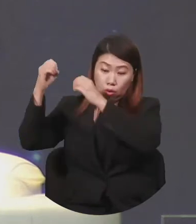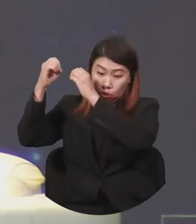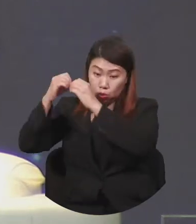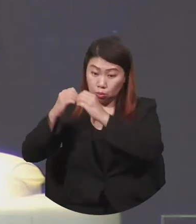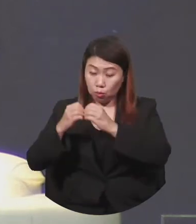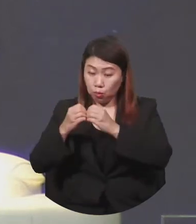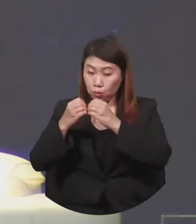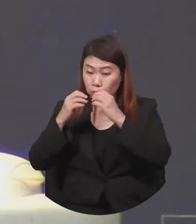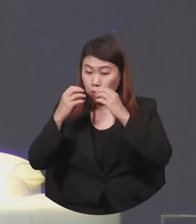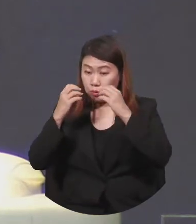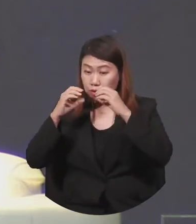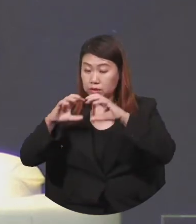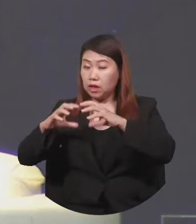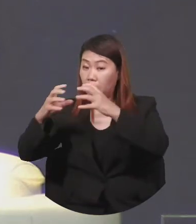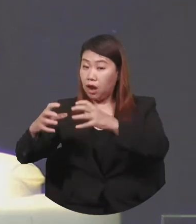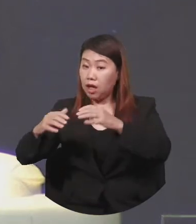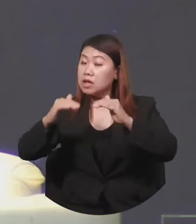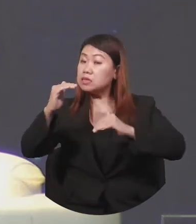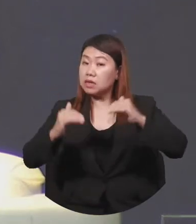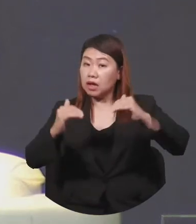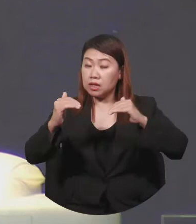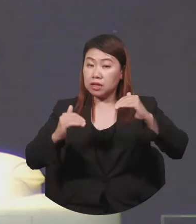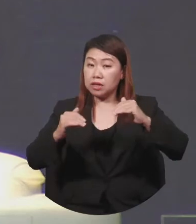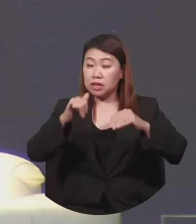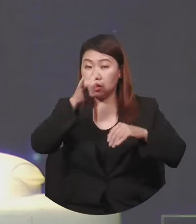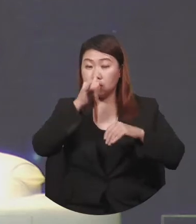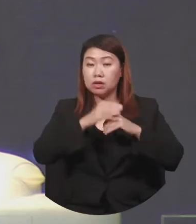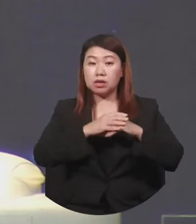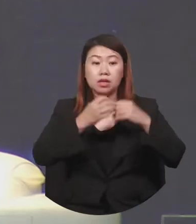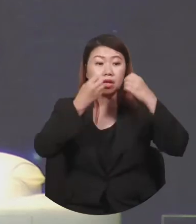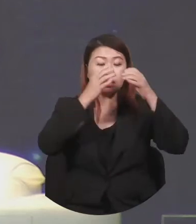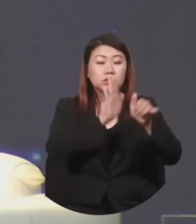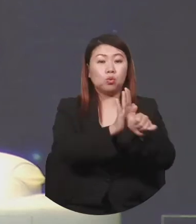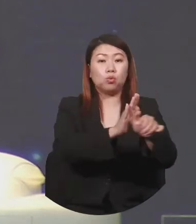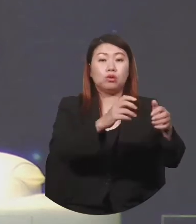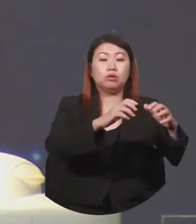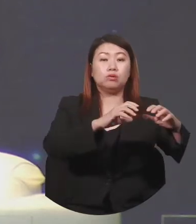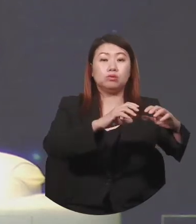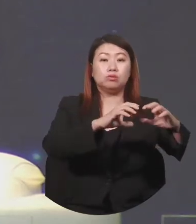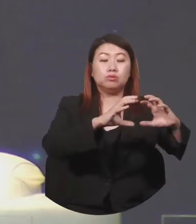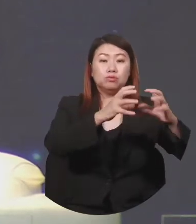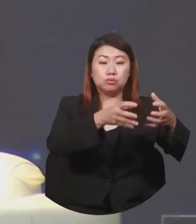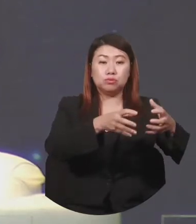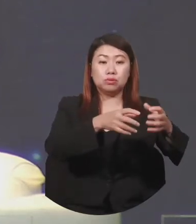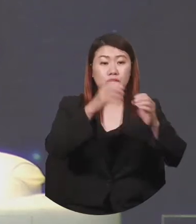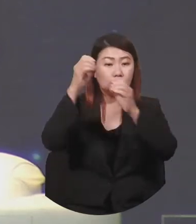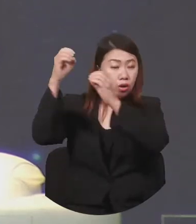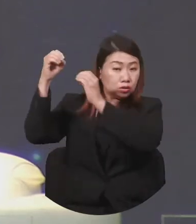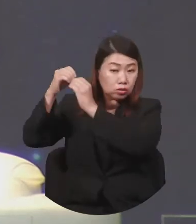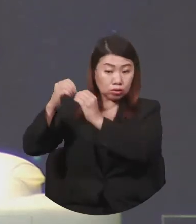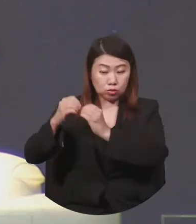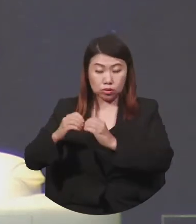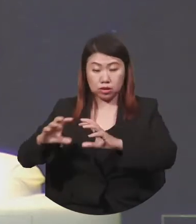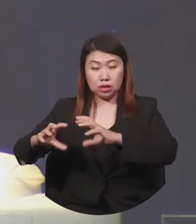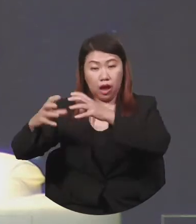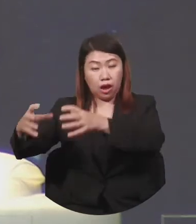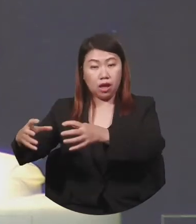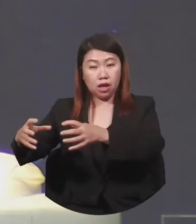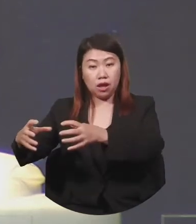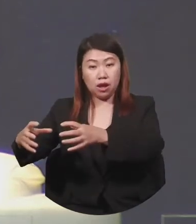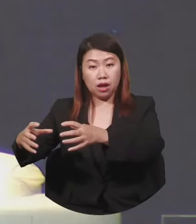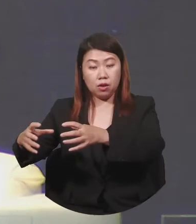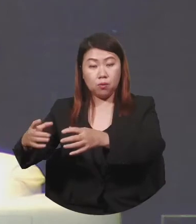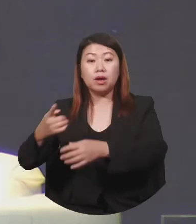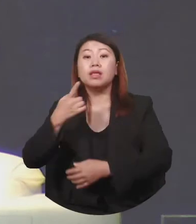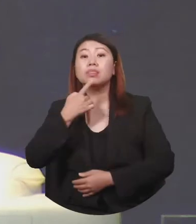some newcomers choose to follow the path of most traditional donors by becoming or aspiring to become members